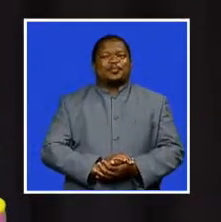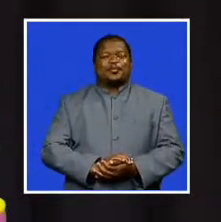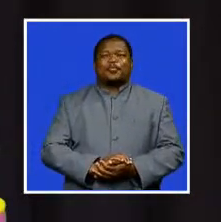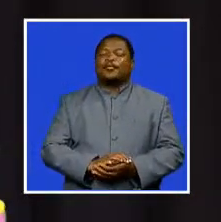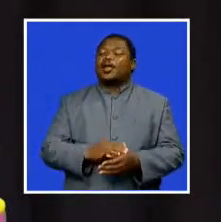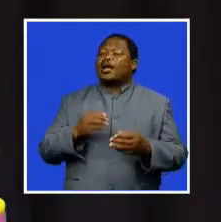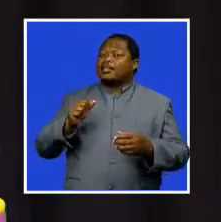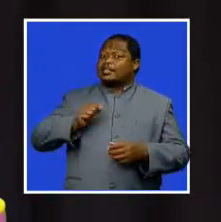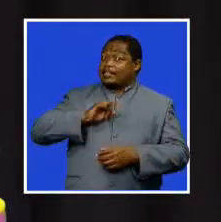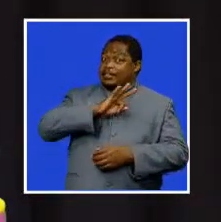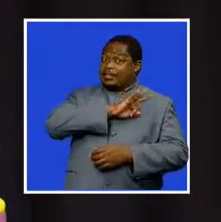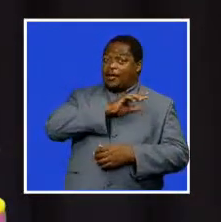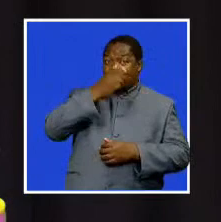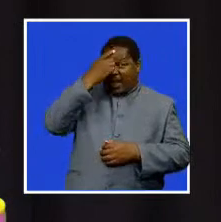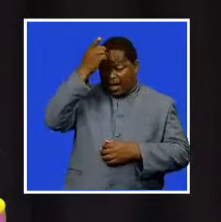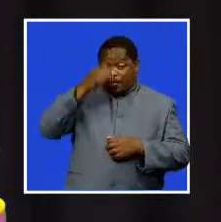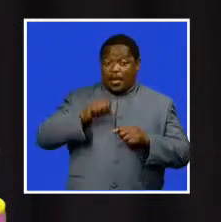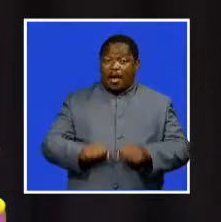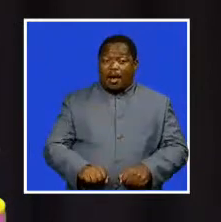kahulumende